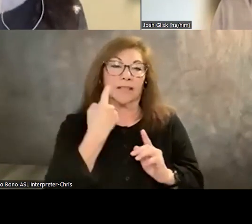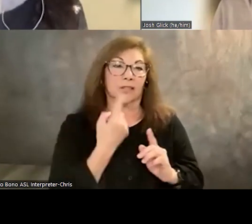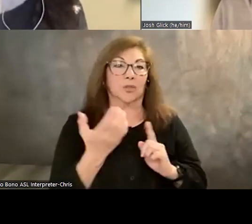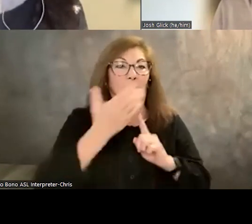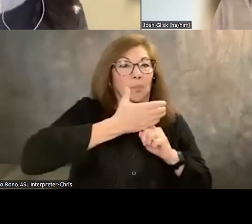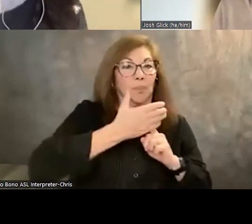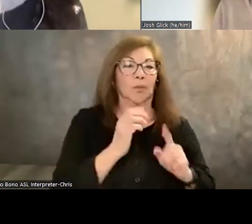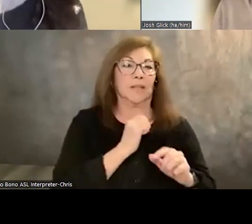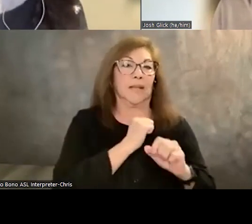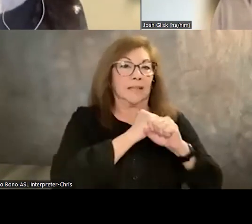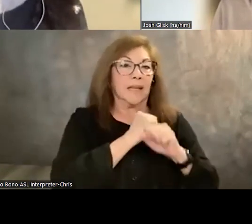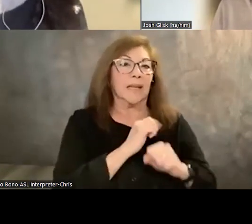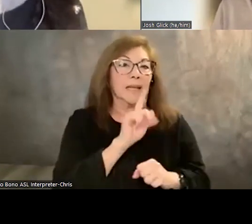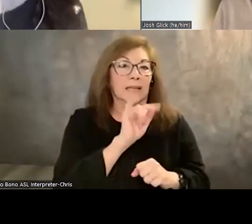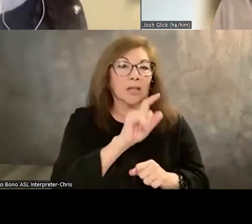identity.